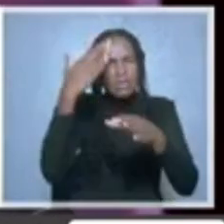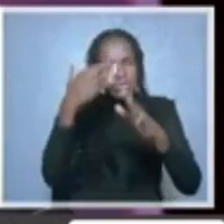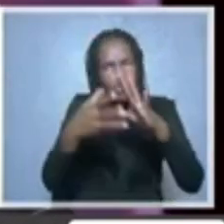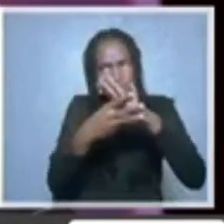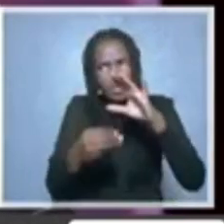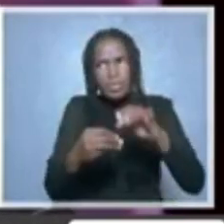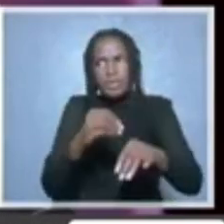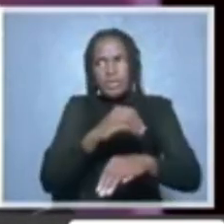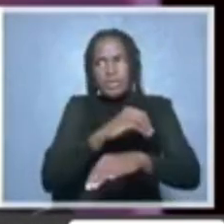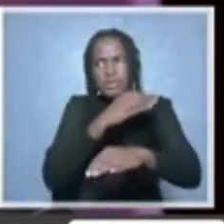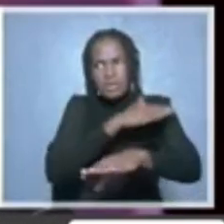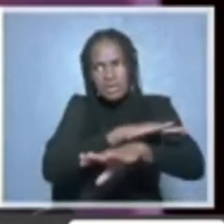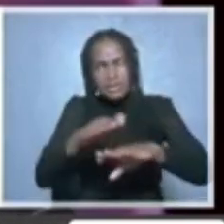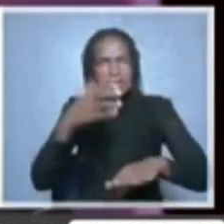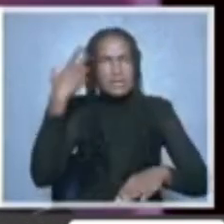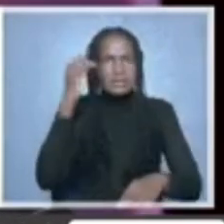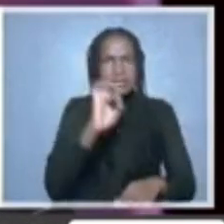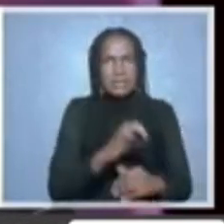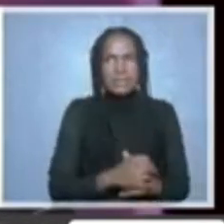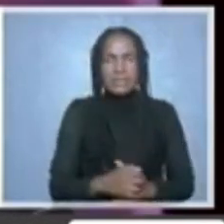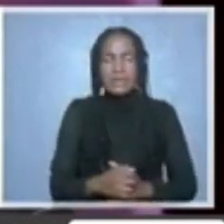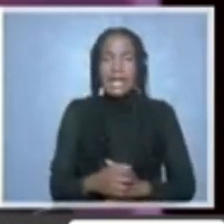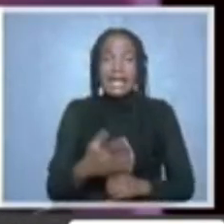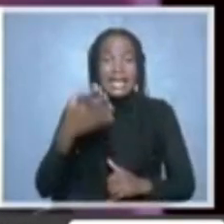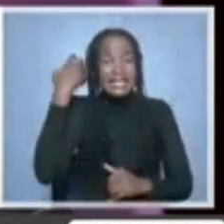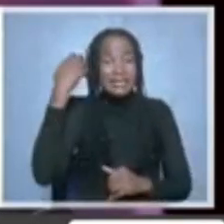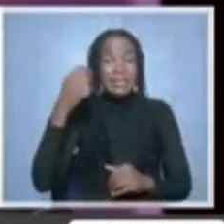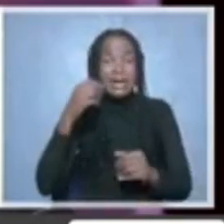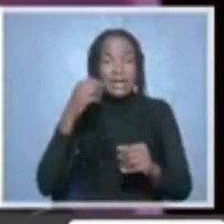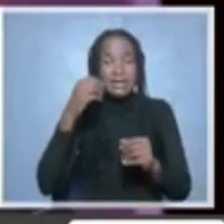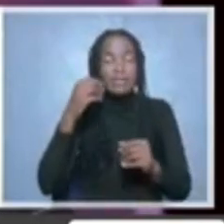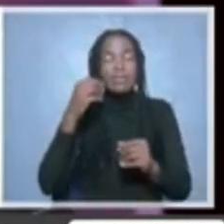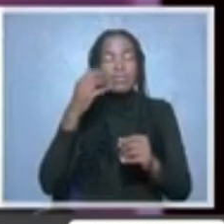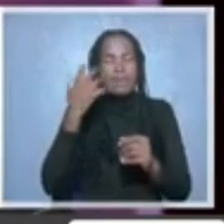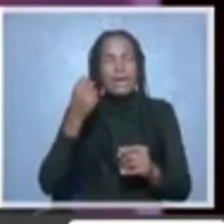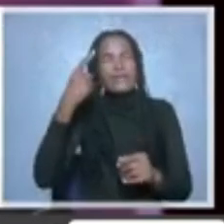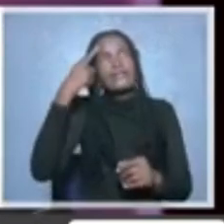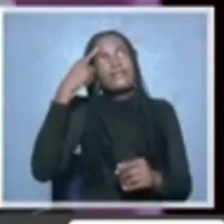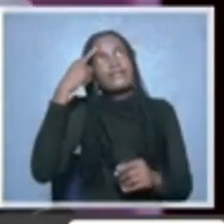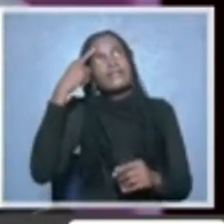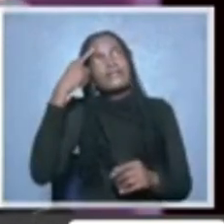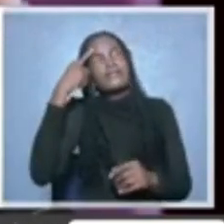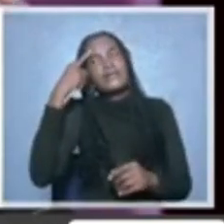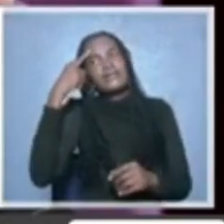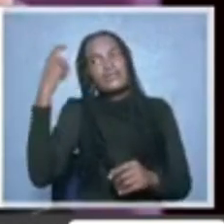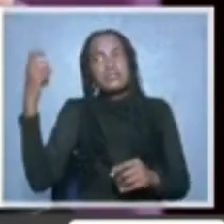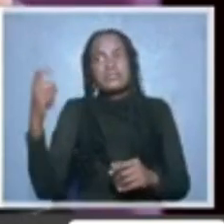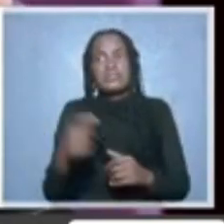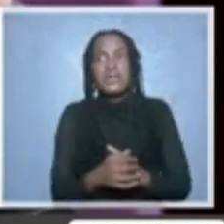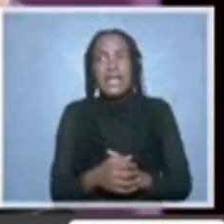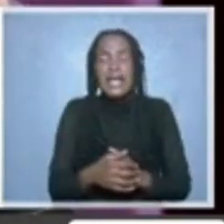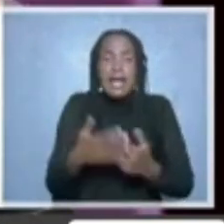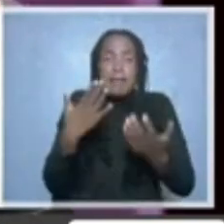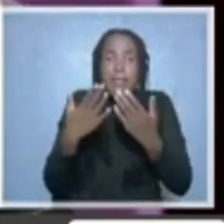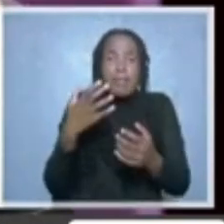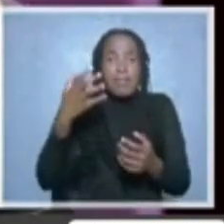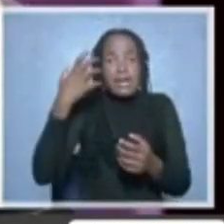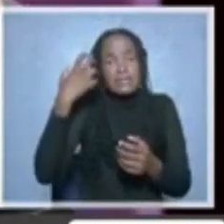myself, he had a dream. Part of that dream was for me to become most probably Director